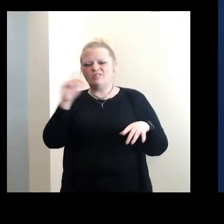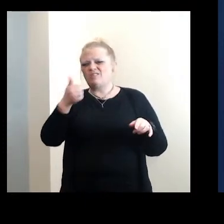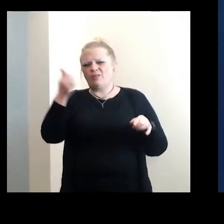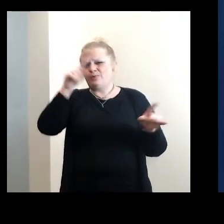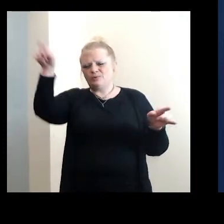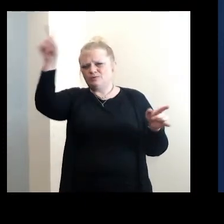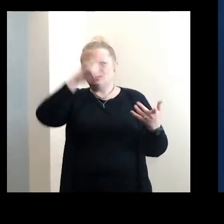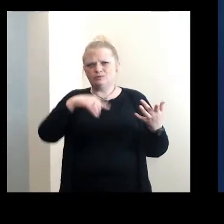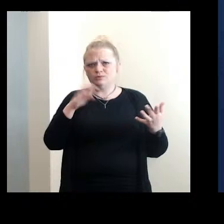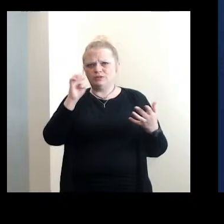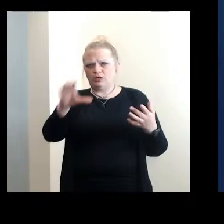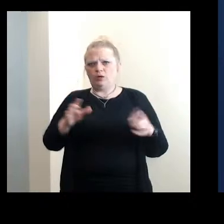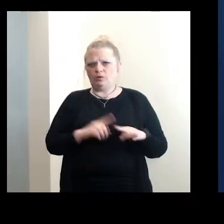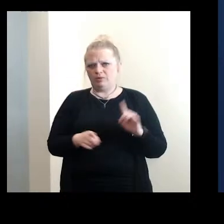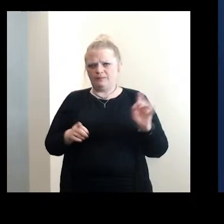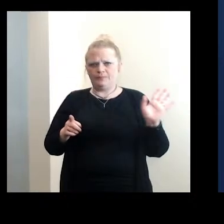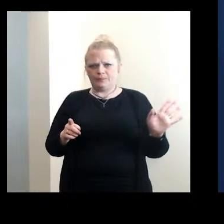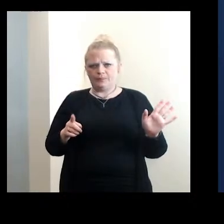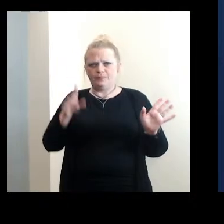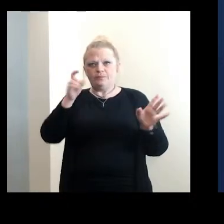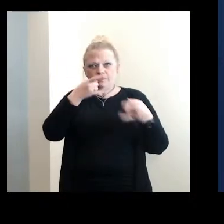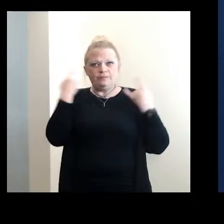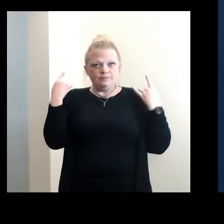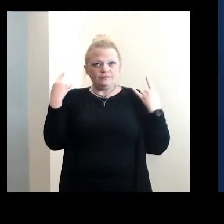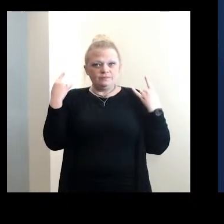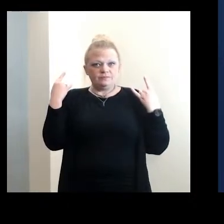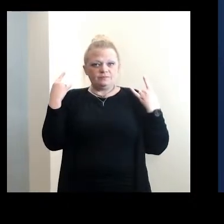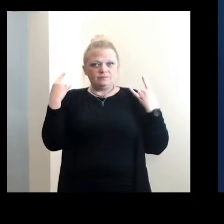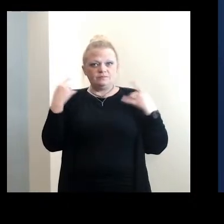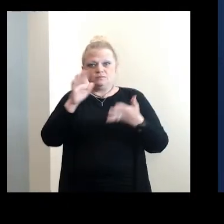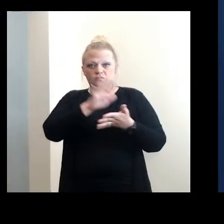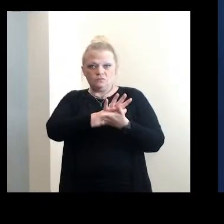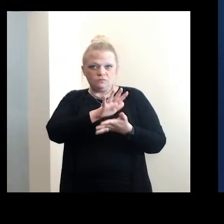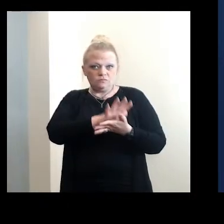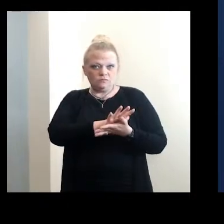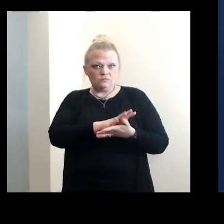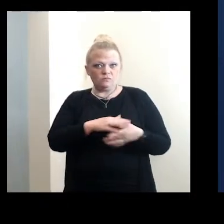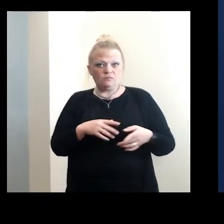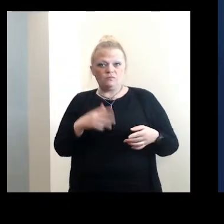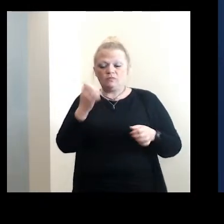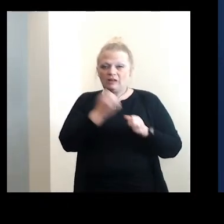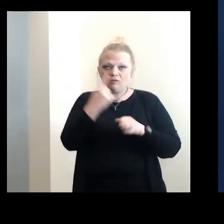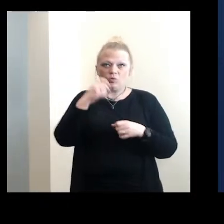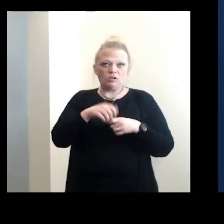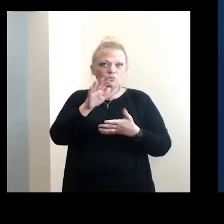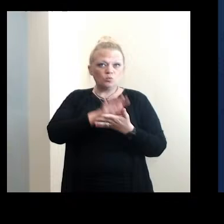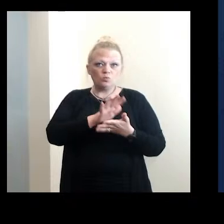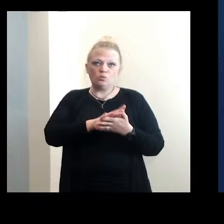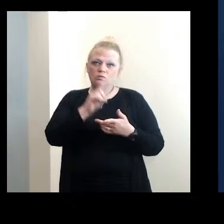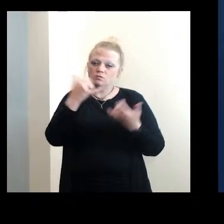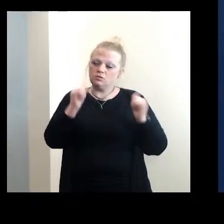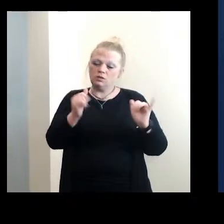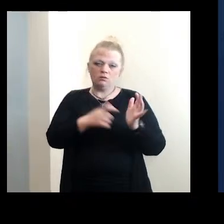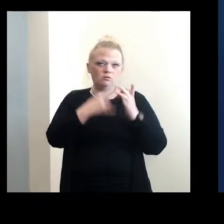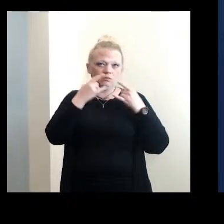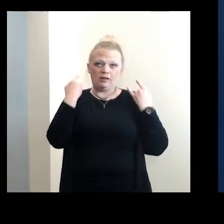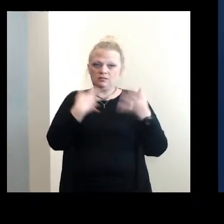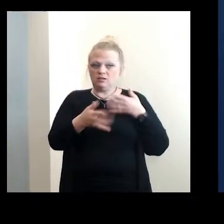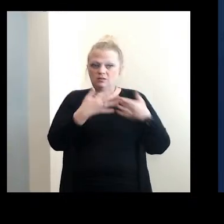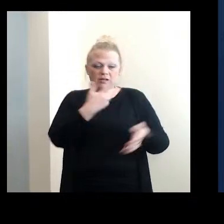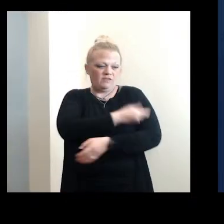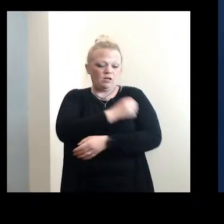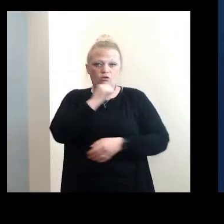correctional facilities in Erie County. You have to wear a mask there. Schools, everyone in schools still has to wear a mask, regardless of